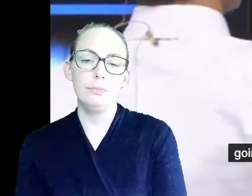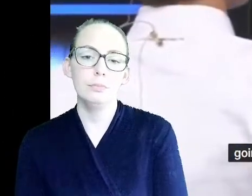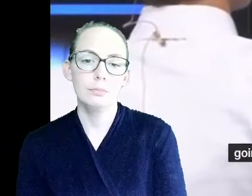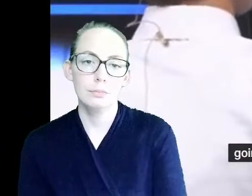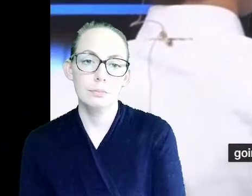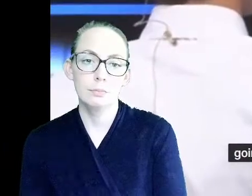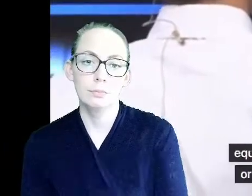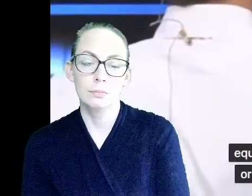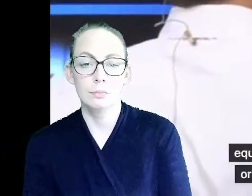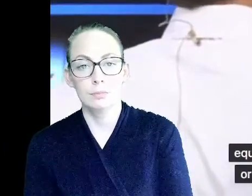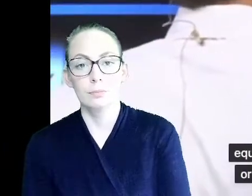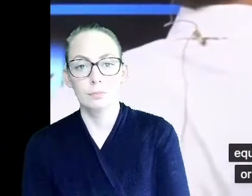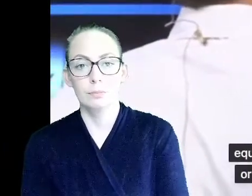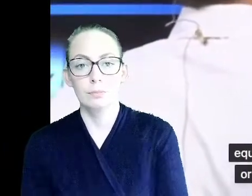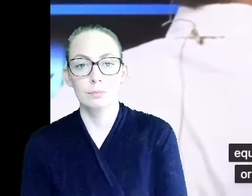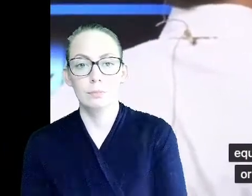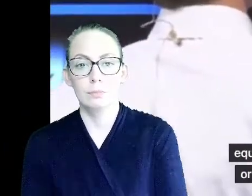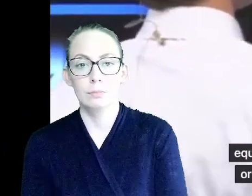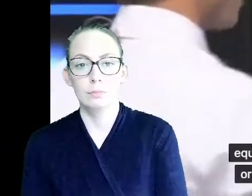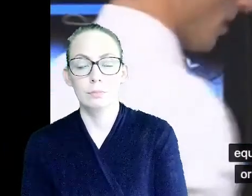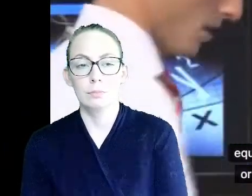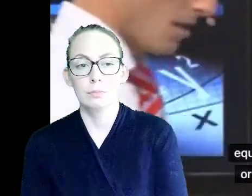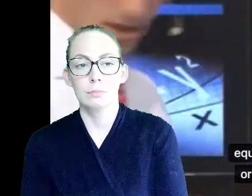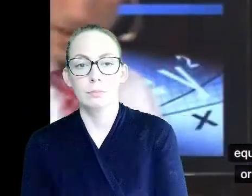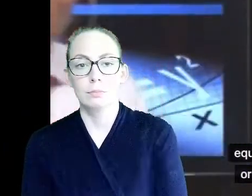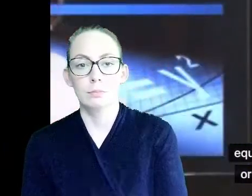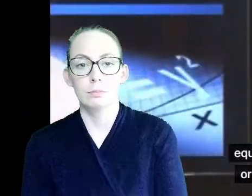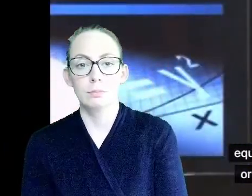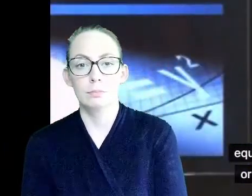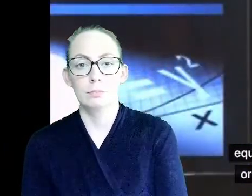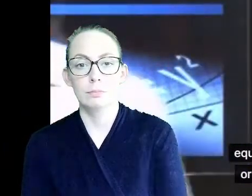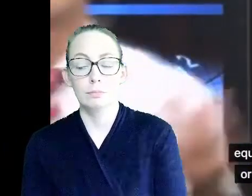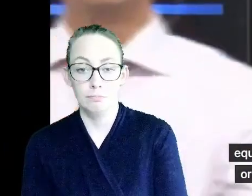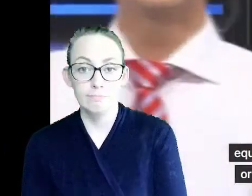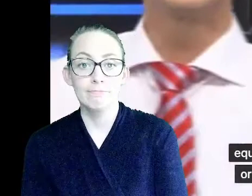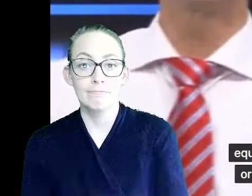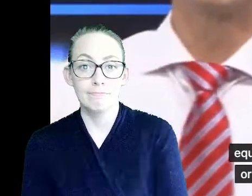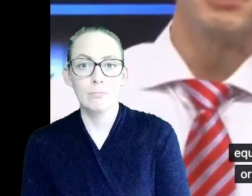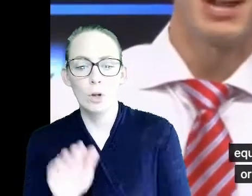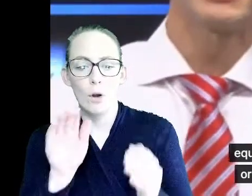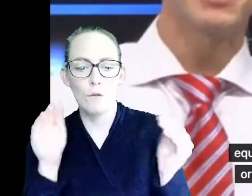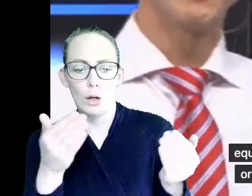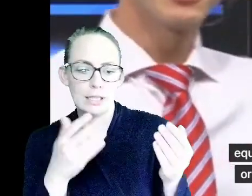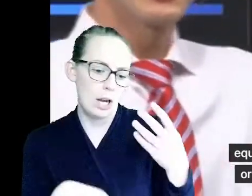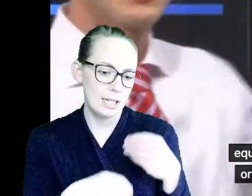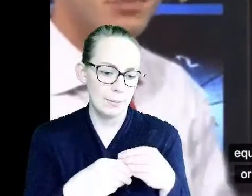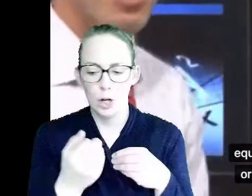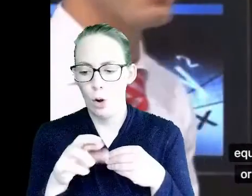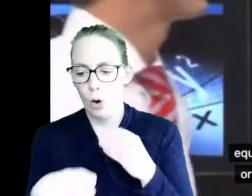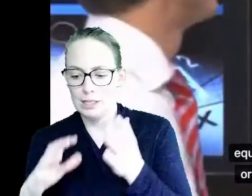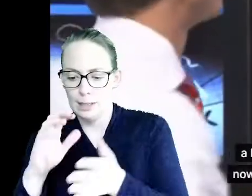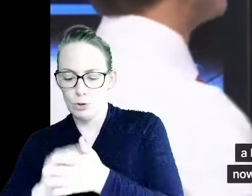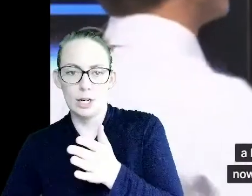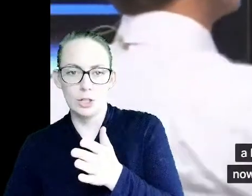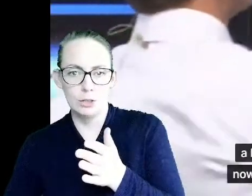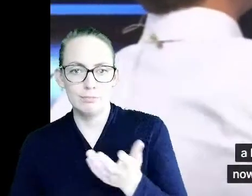5x minus 4 equals 18. Now we focus on our addition or subtraction first. This problem